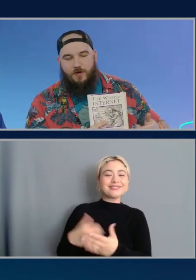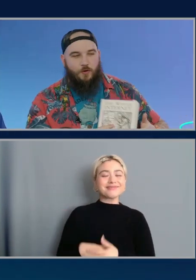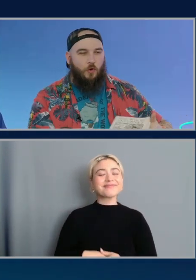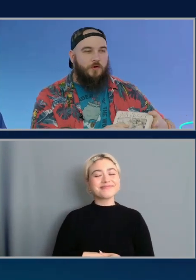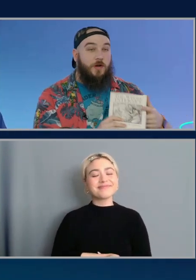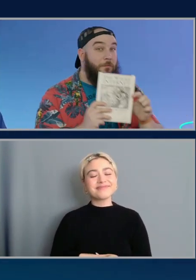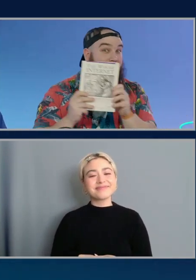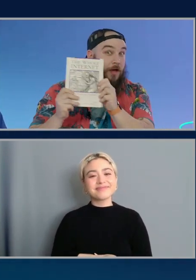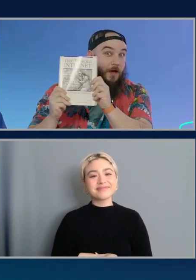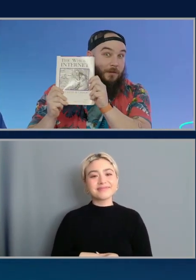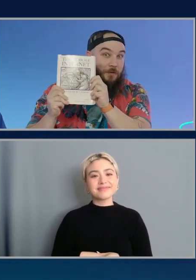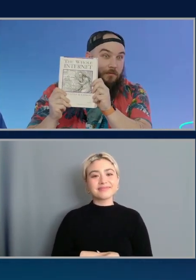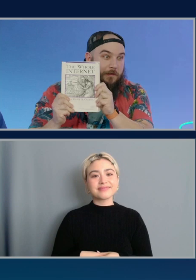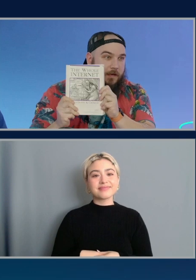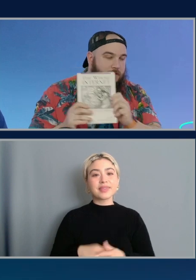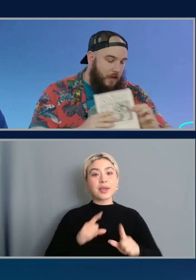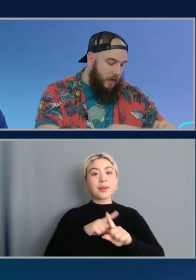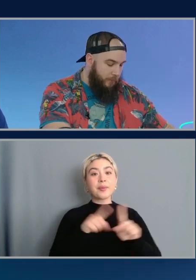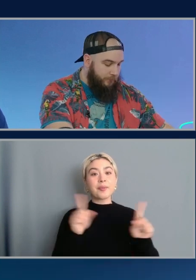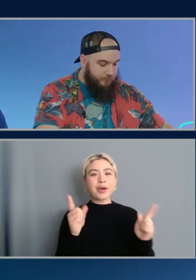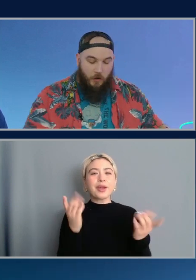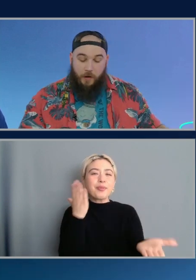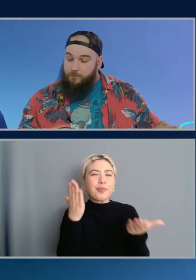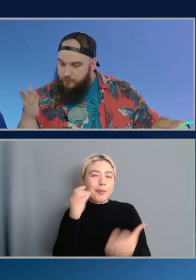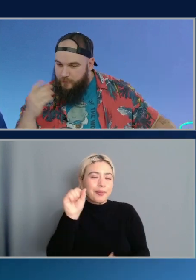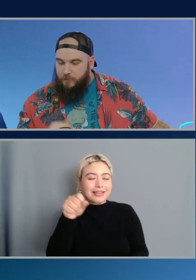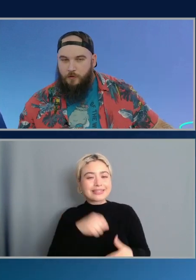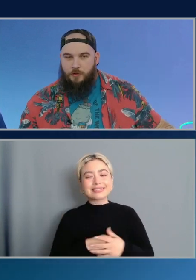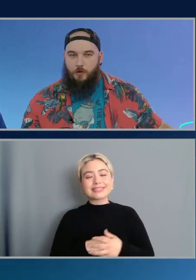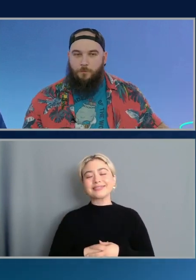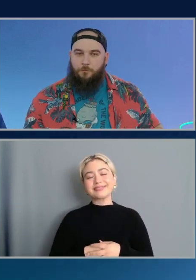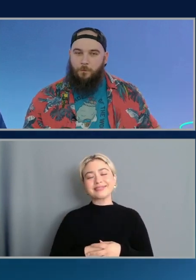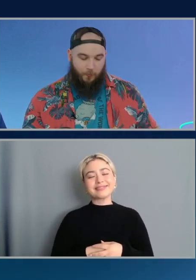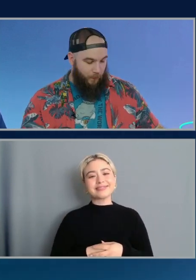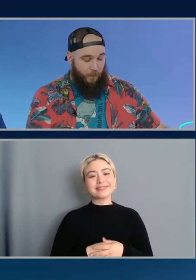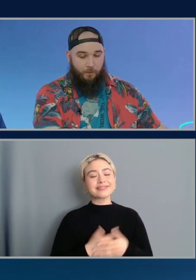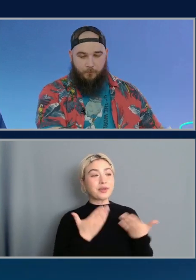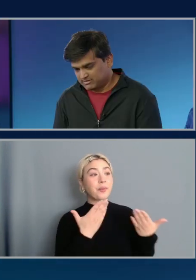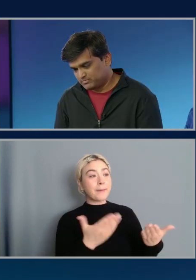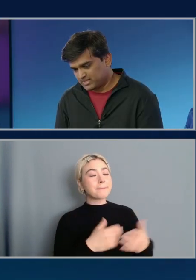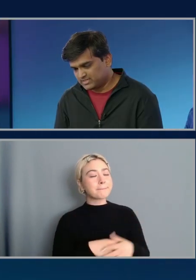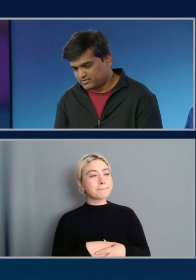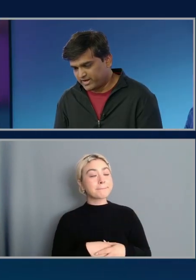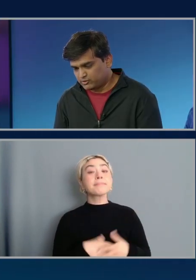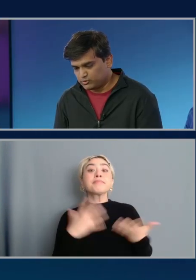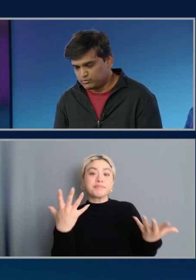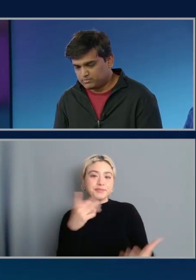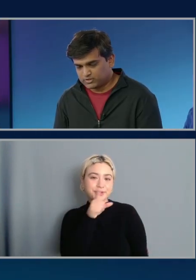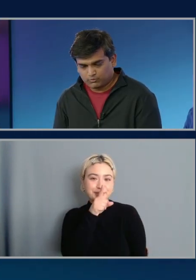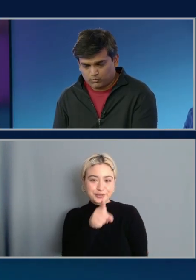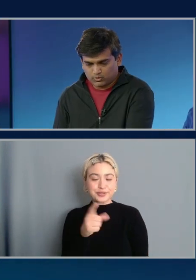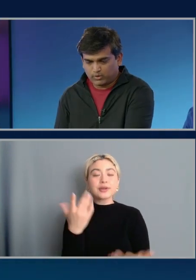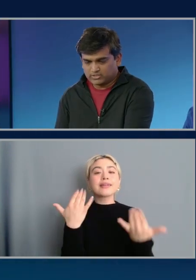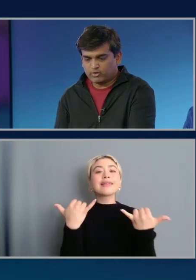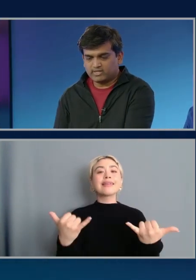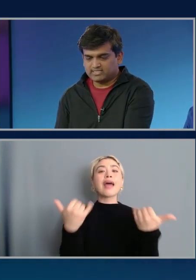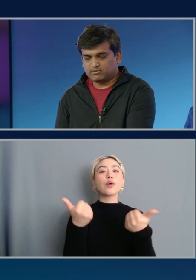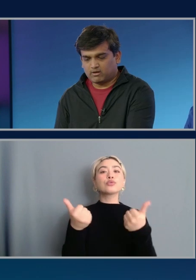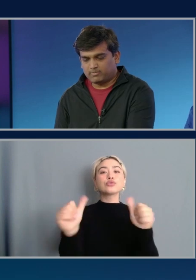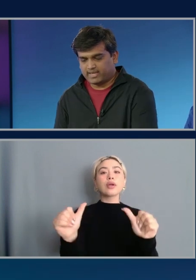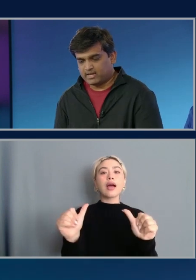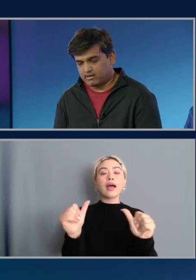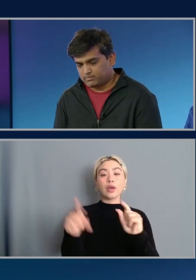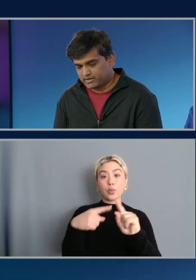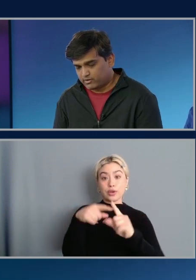it's not trained on the whole internet, but probably yes. Okay. Sure. So let's try to. So once you are in